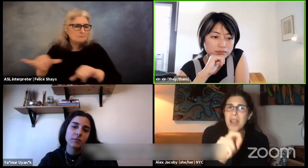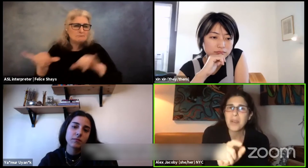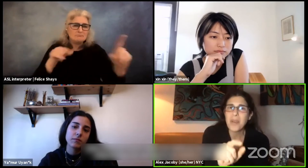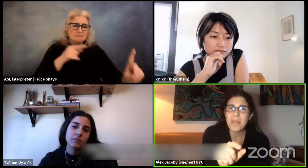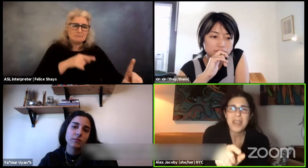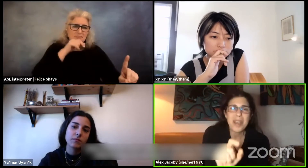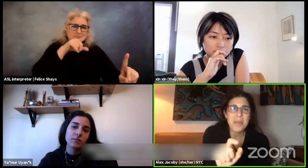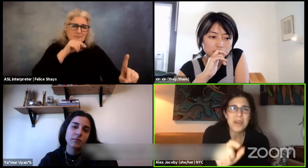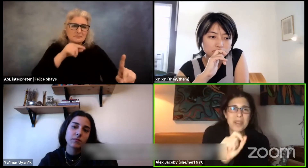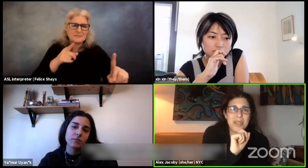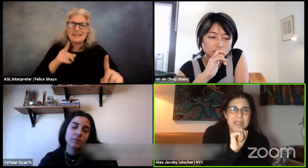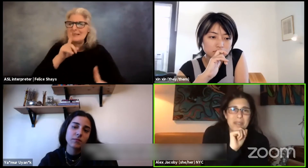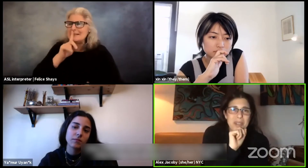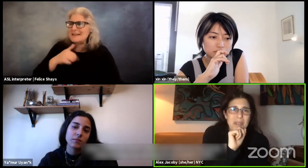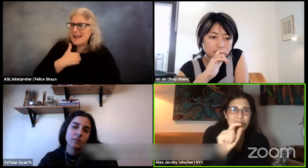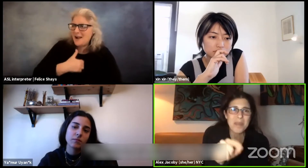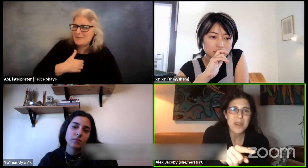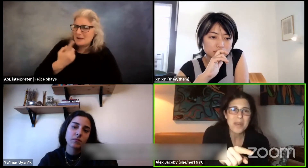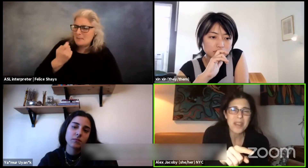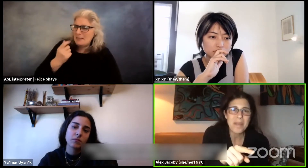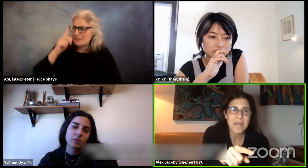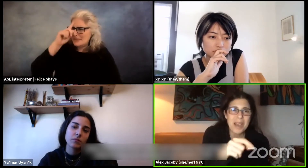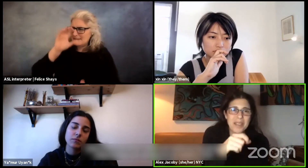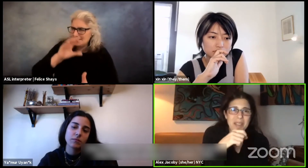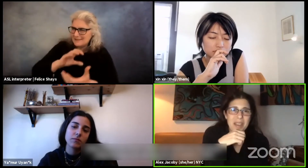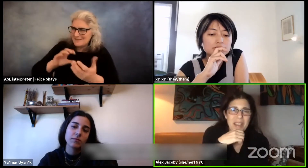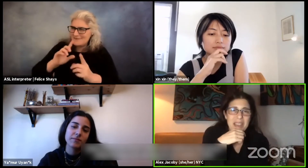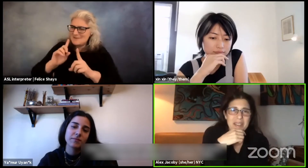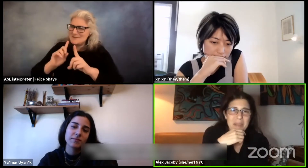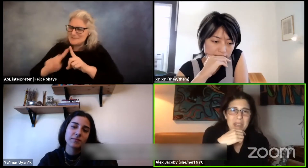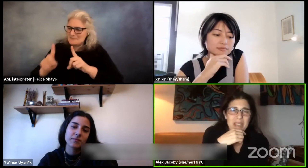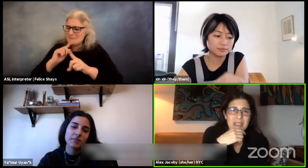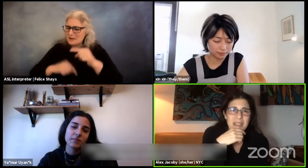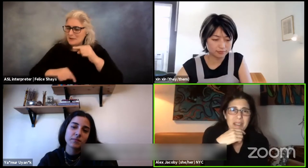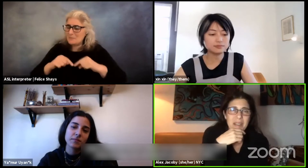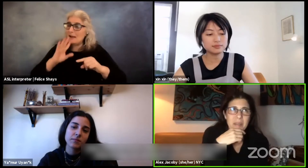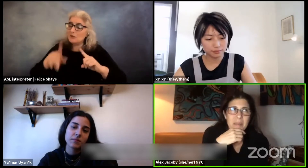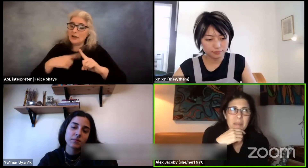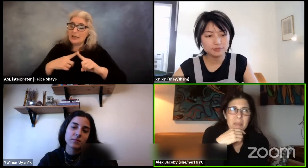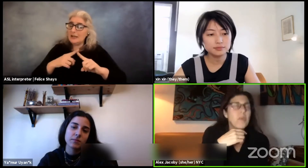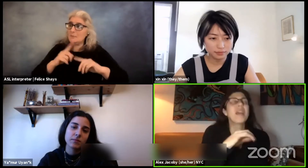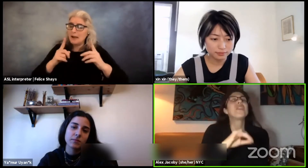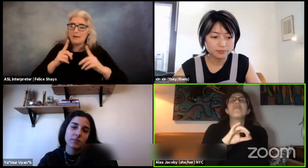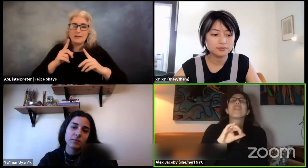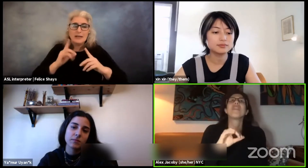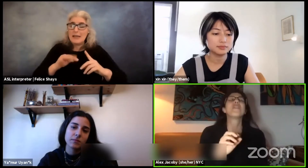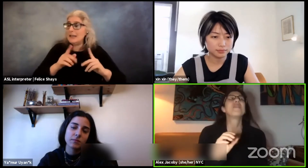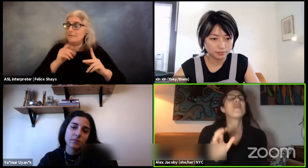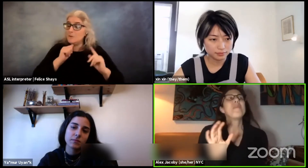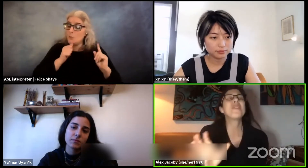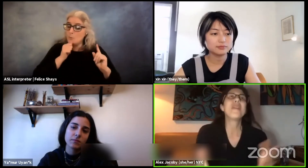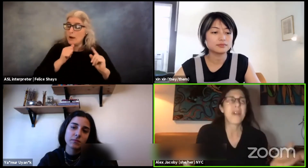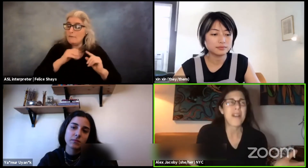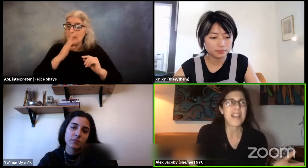I'm not quite picking up where you just left off, Jing, but going back to that anonymity piece. Well, actually,